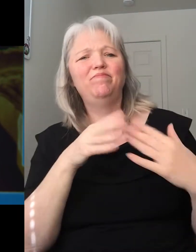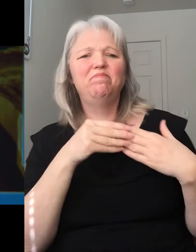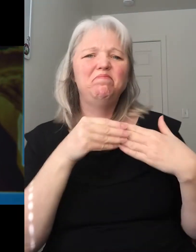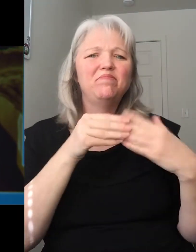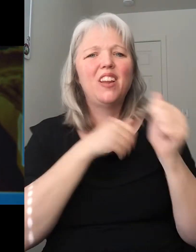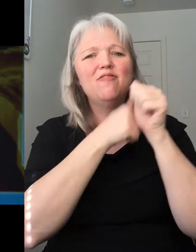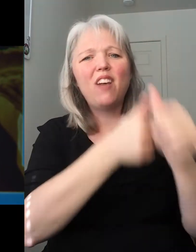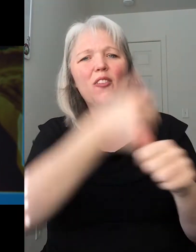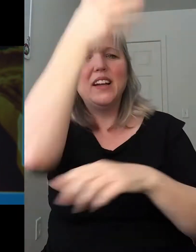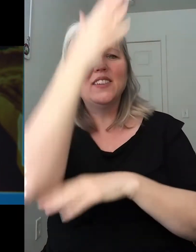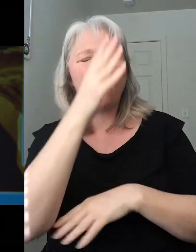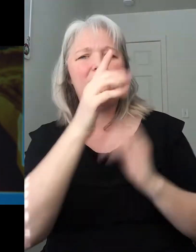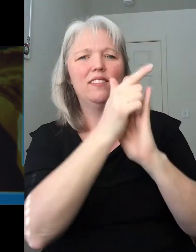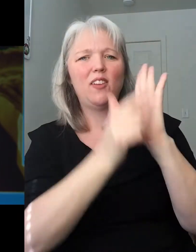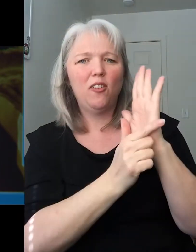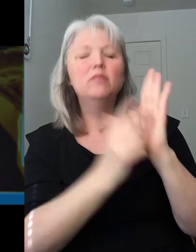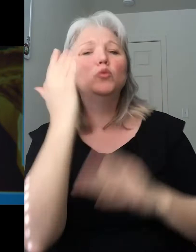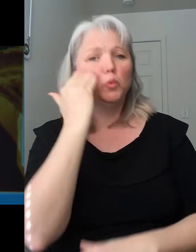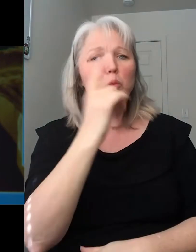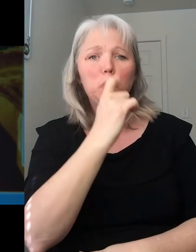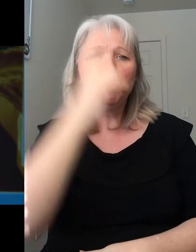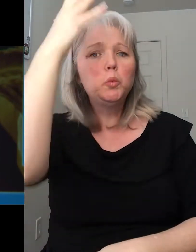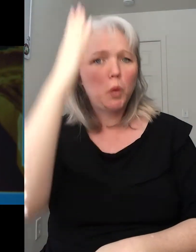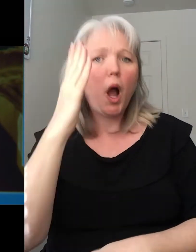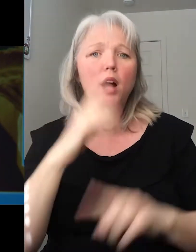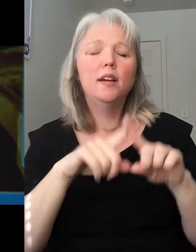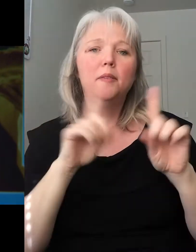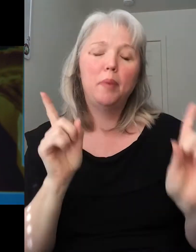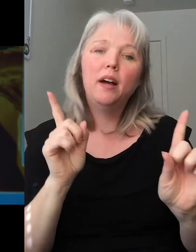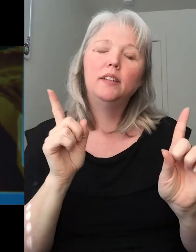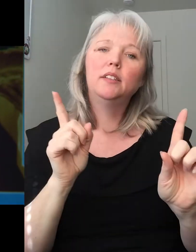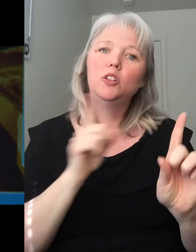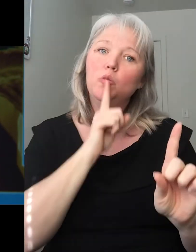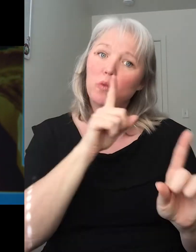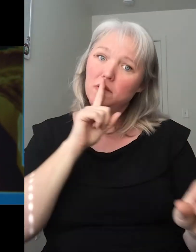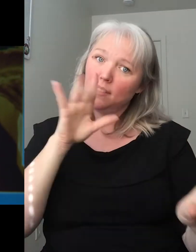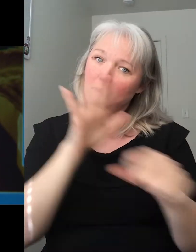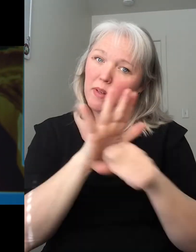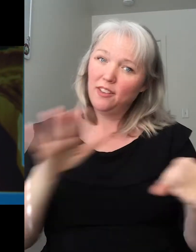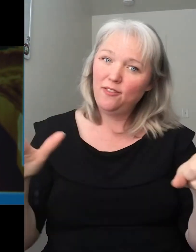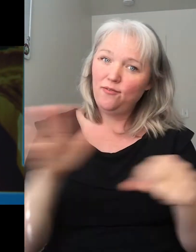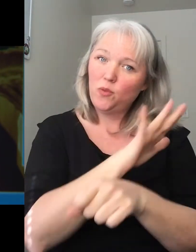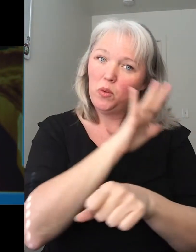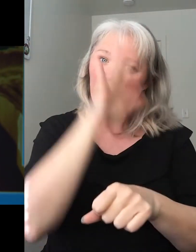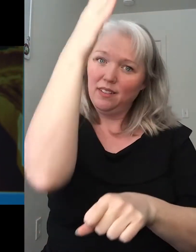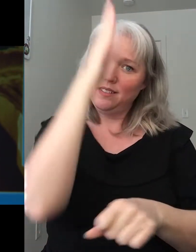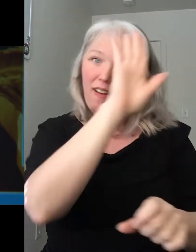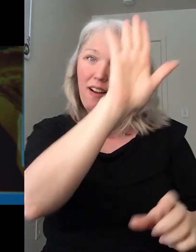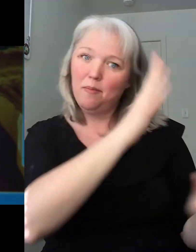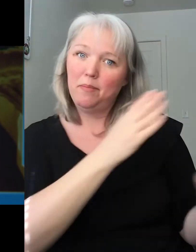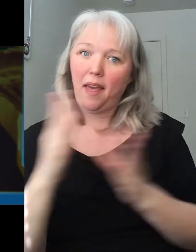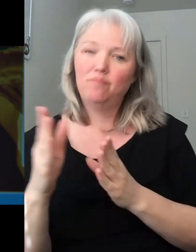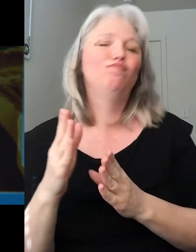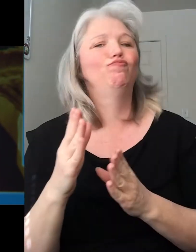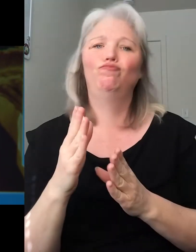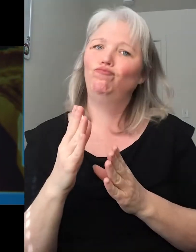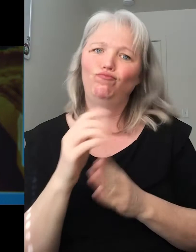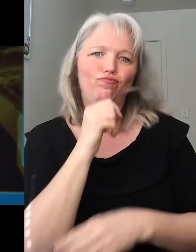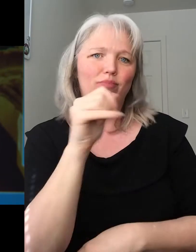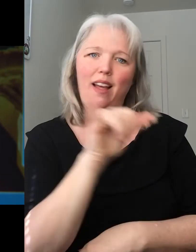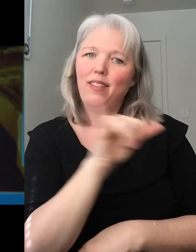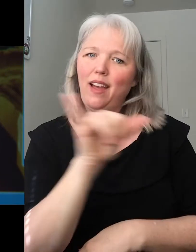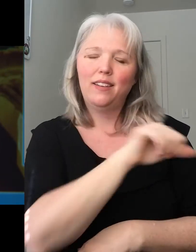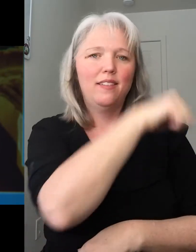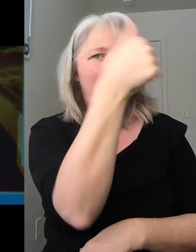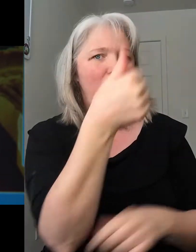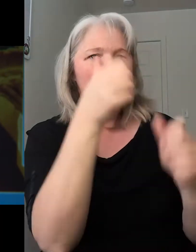God. They knew God, who he was, but as far as being really committed to his plan, they were not like their